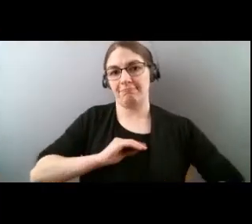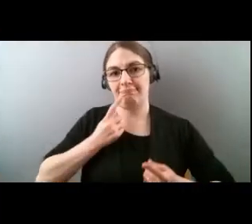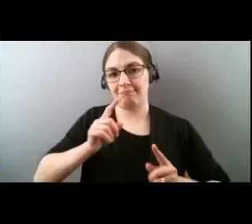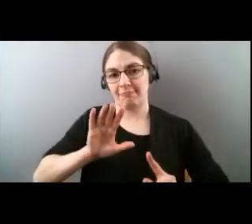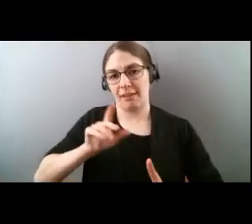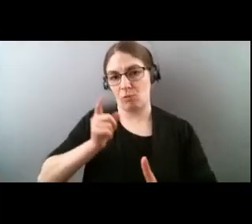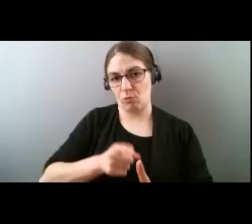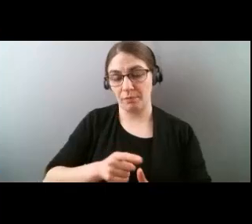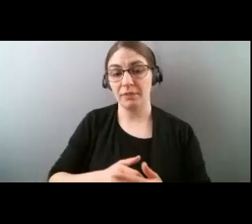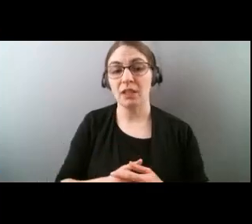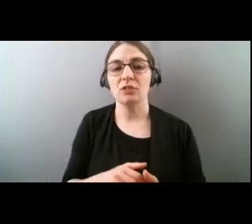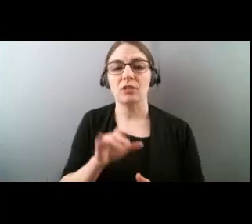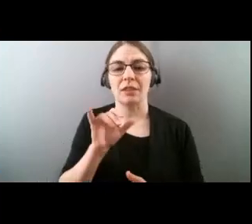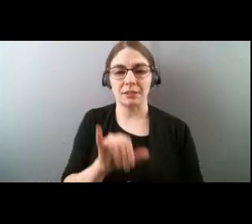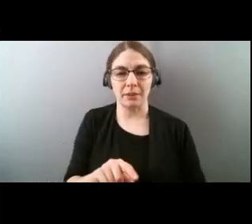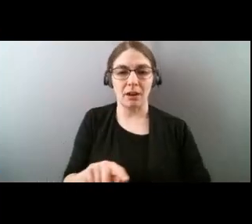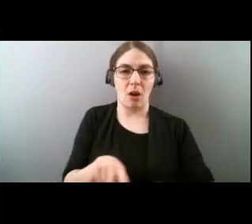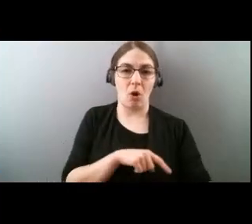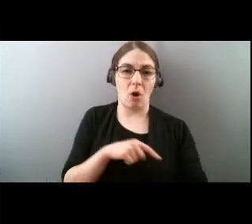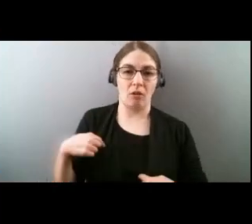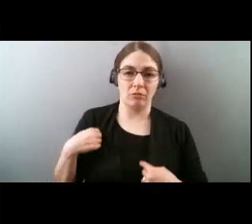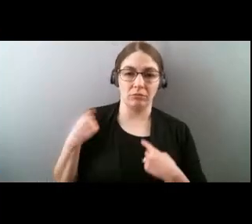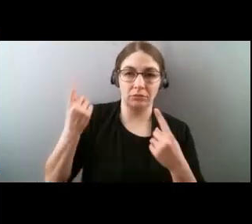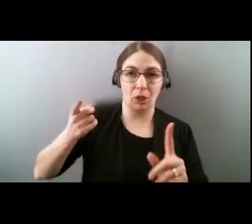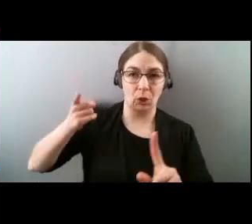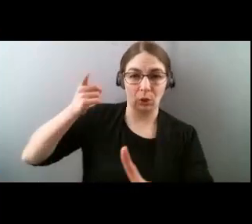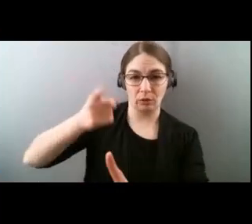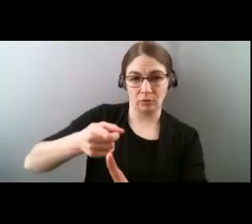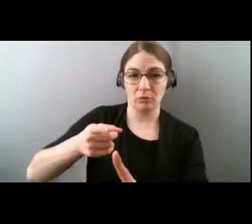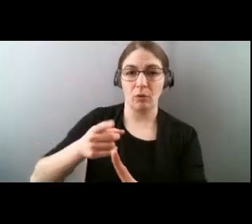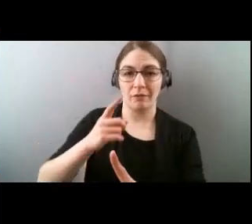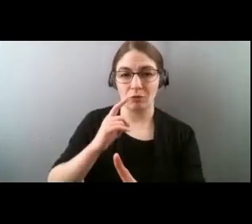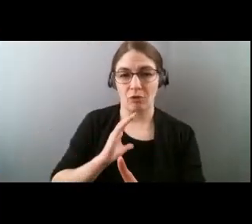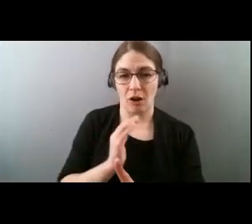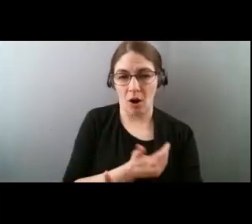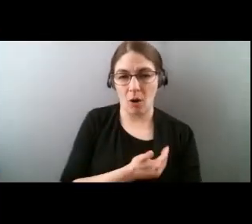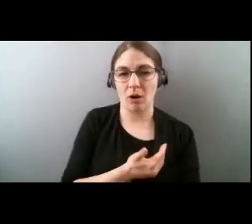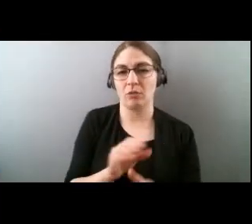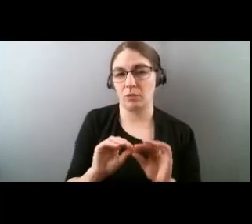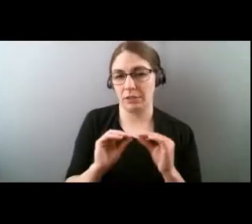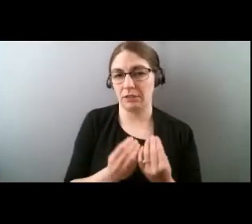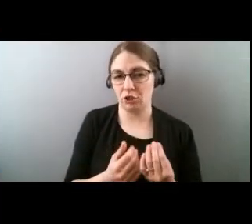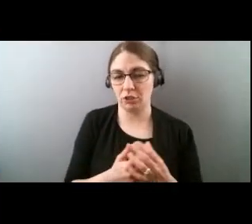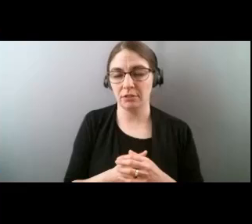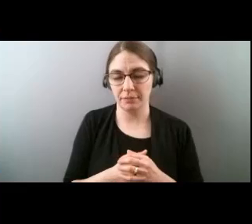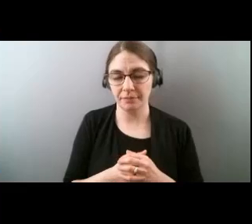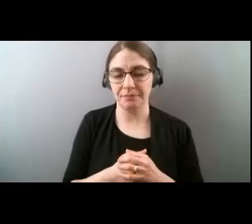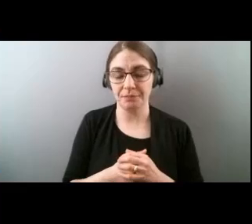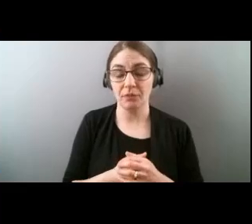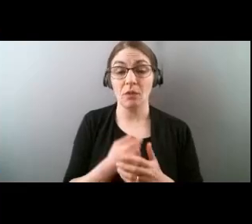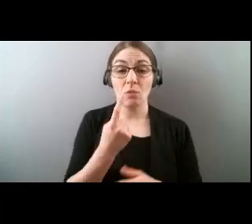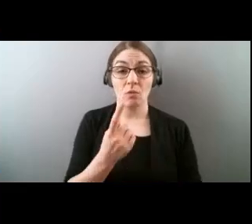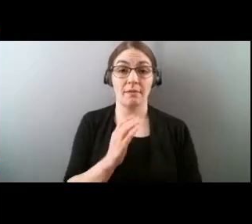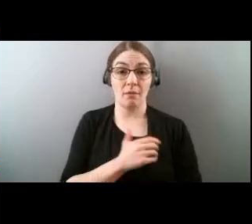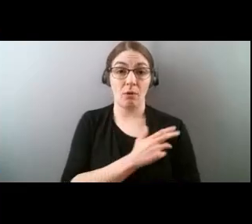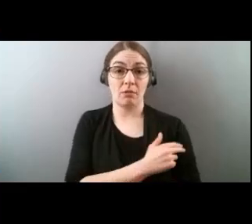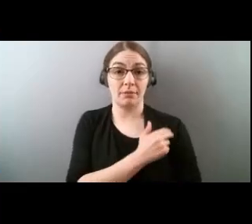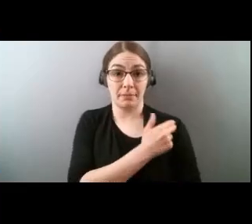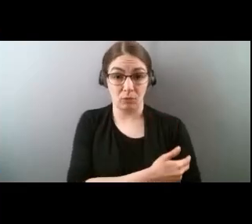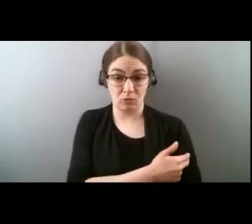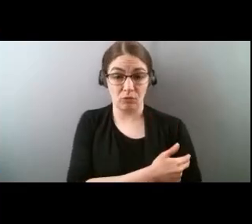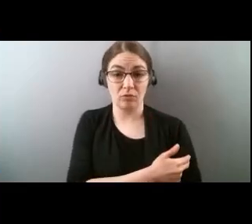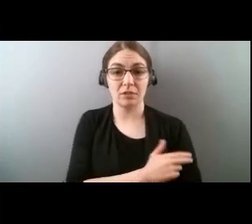been a long-reaching goal of our organization. And one of our hospitals is